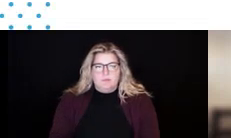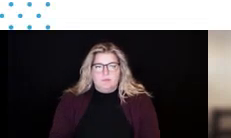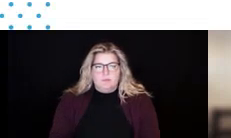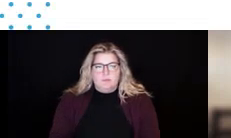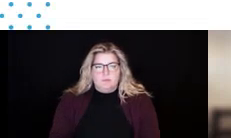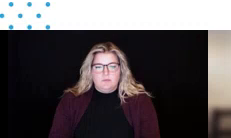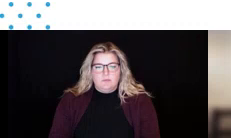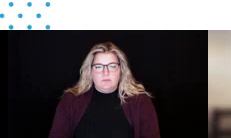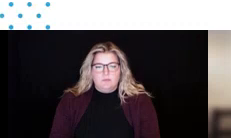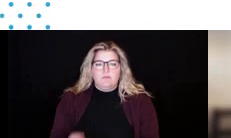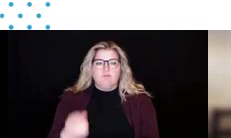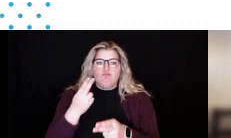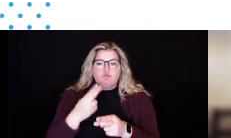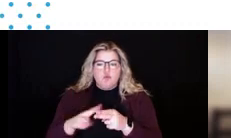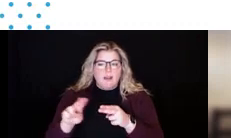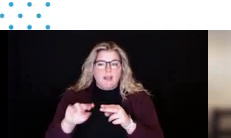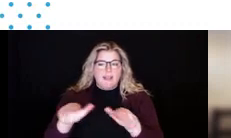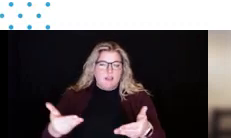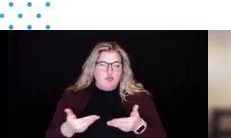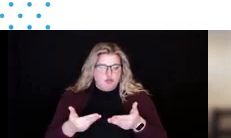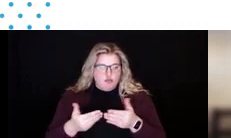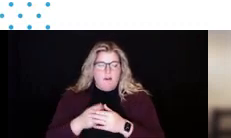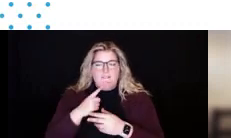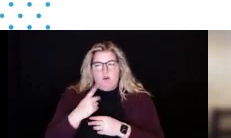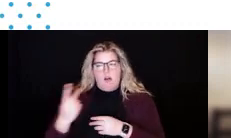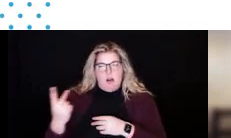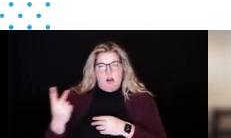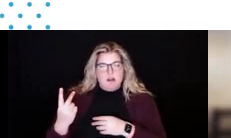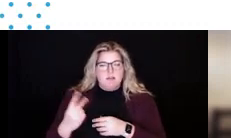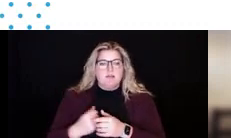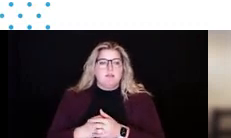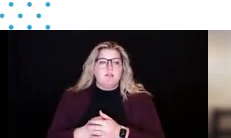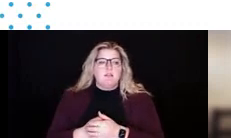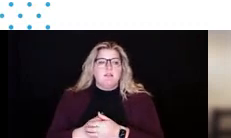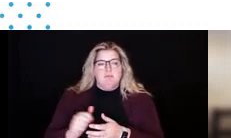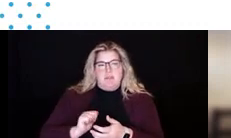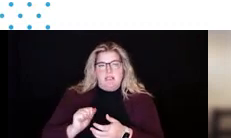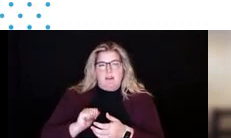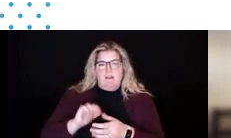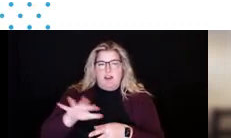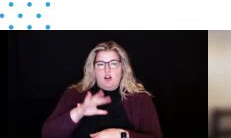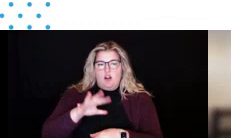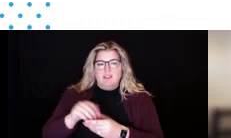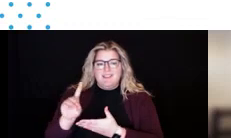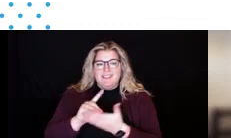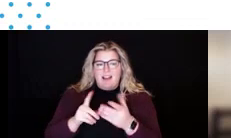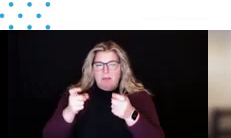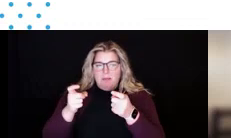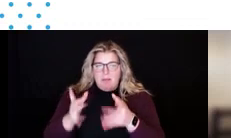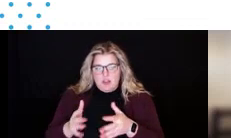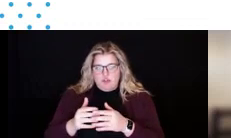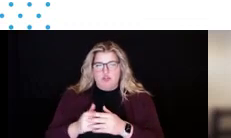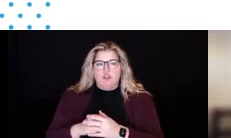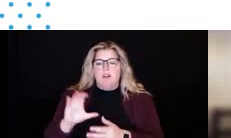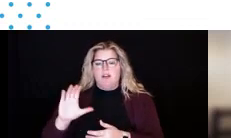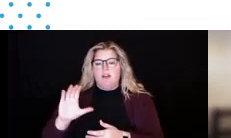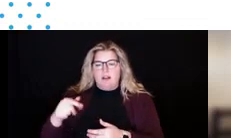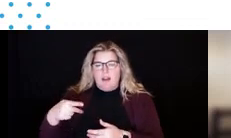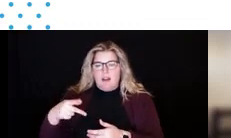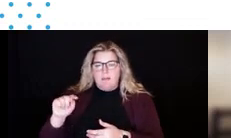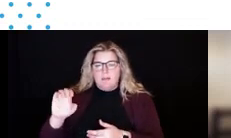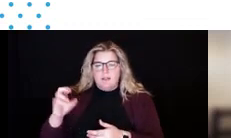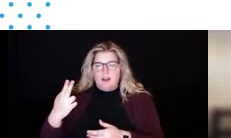A quick intro for Matt and myself. I am an inclusive design manager at CapTech, and